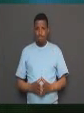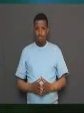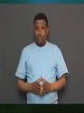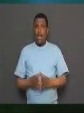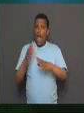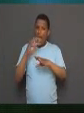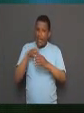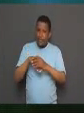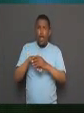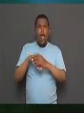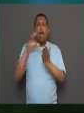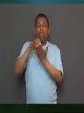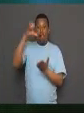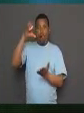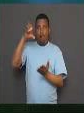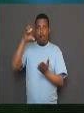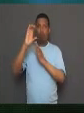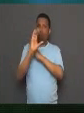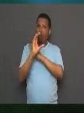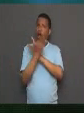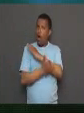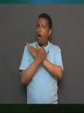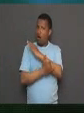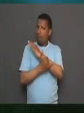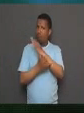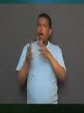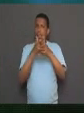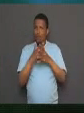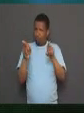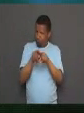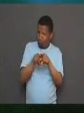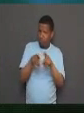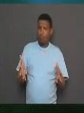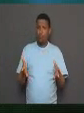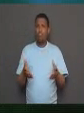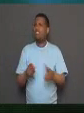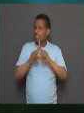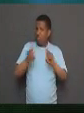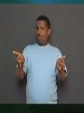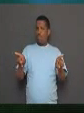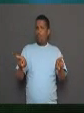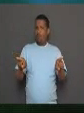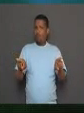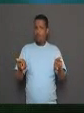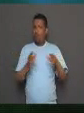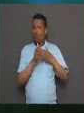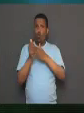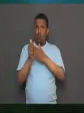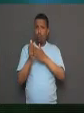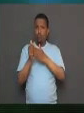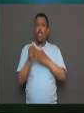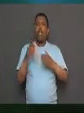A capitalist country like America will likely have a very different set of rules